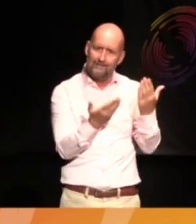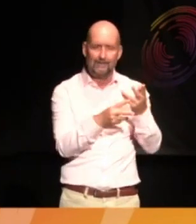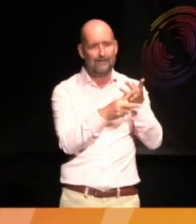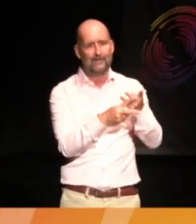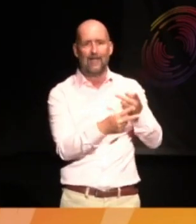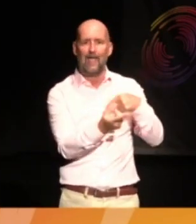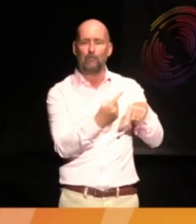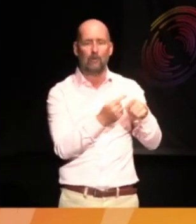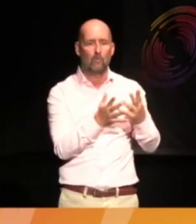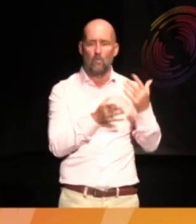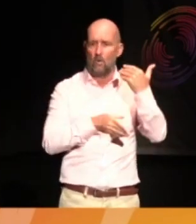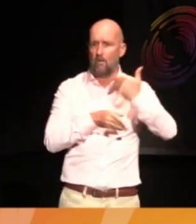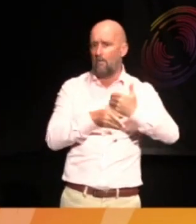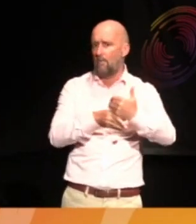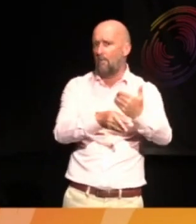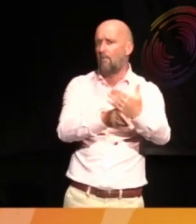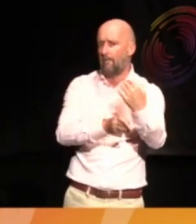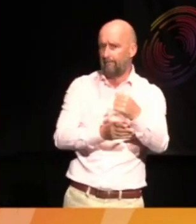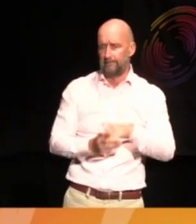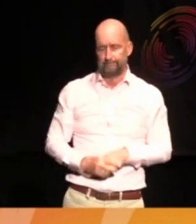of huge challenges.